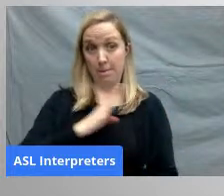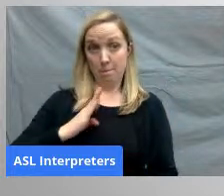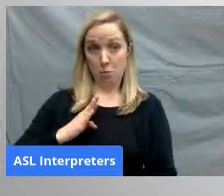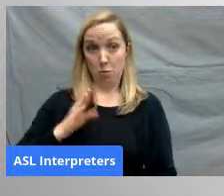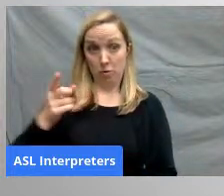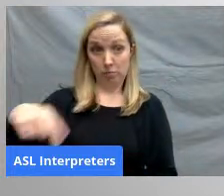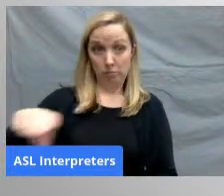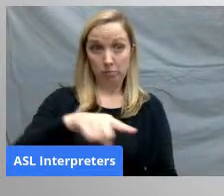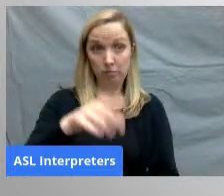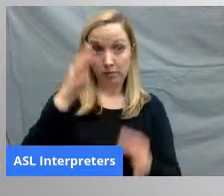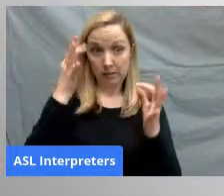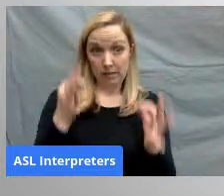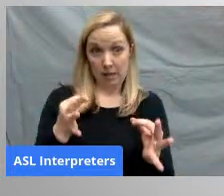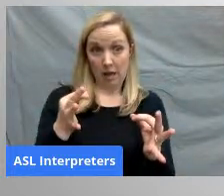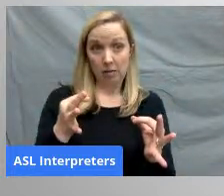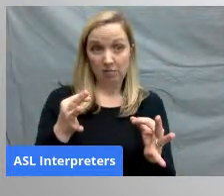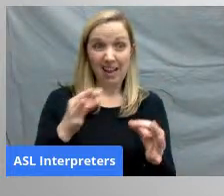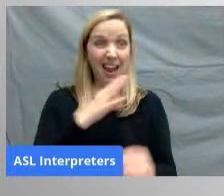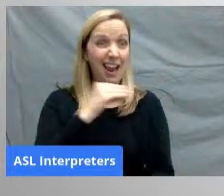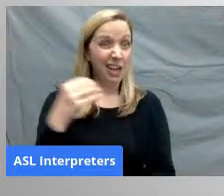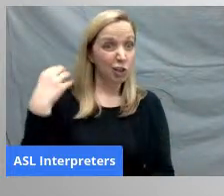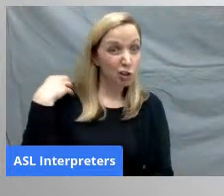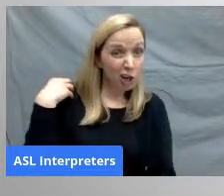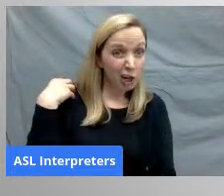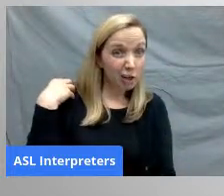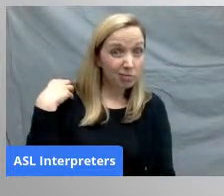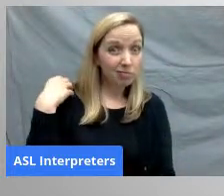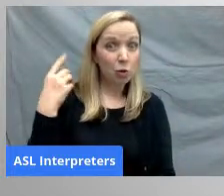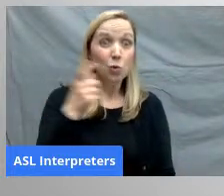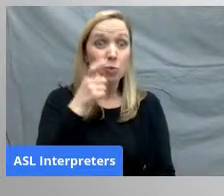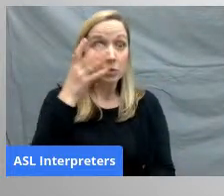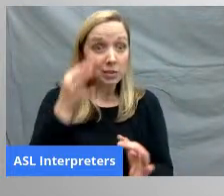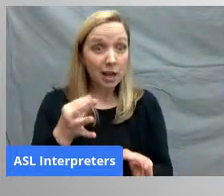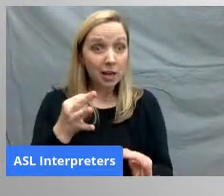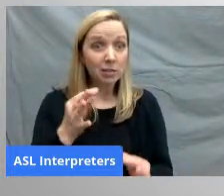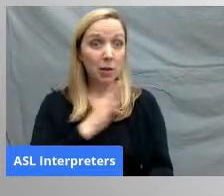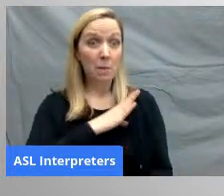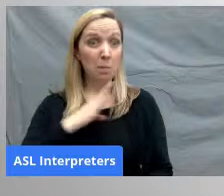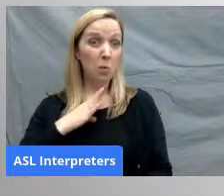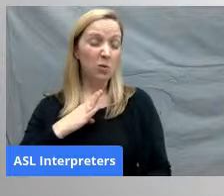that's interpreted as not requiring a vote.